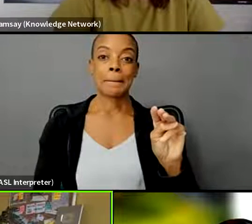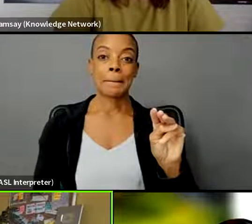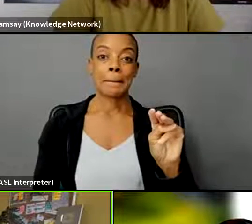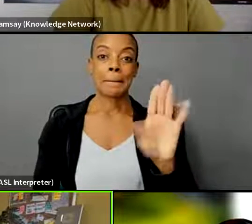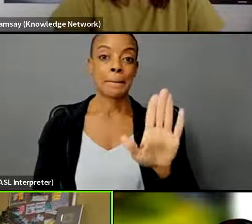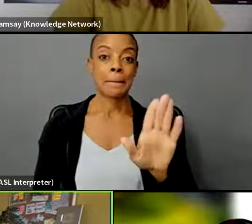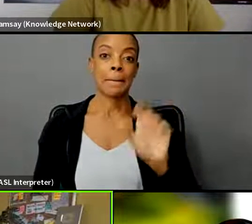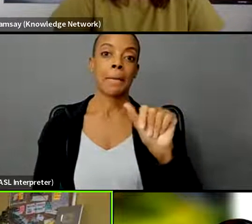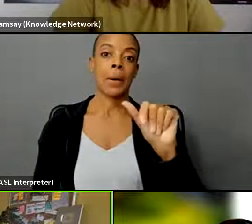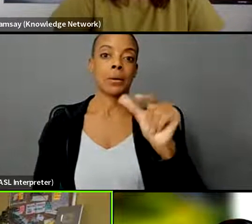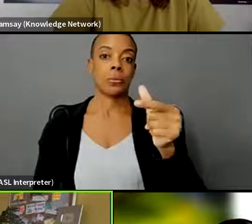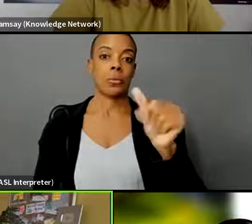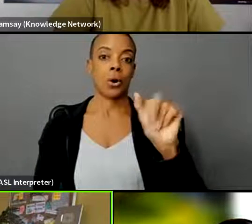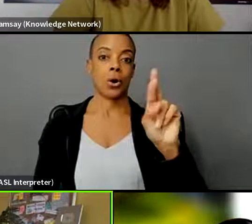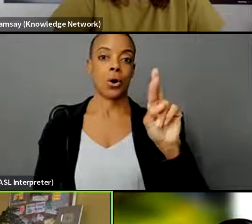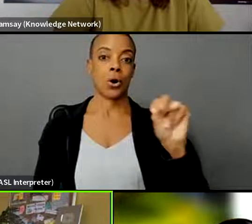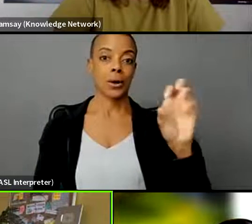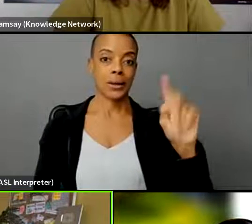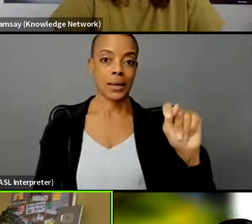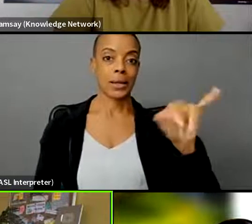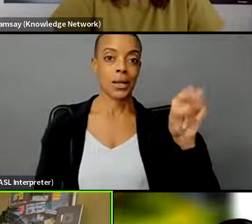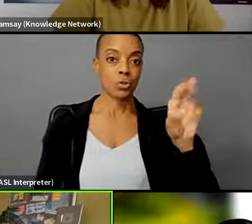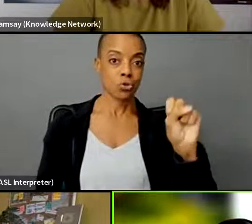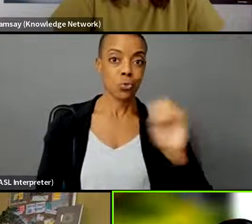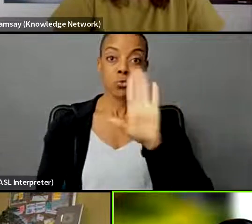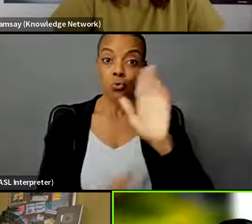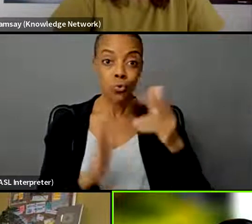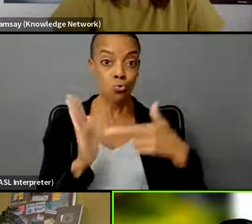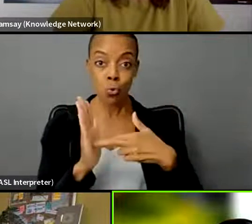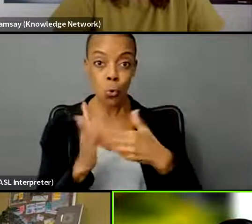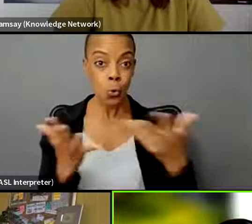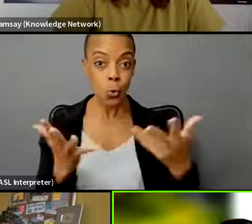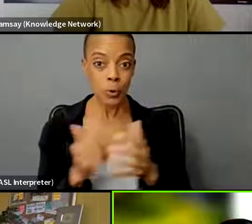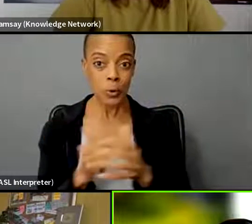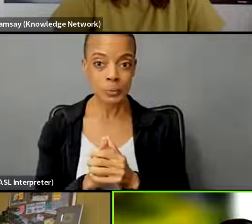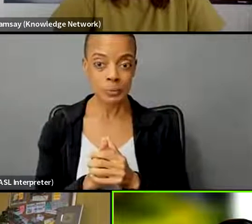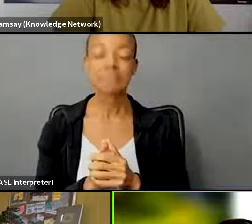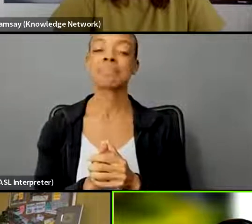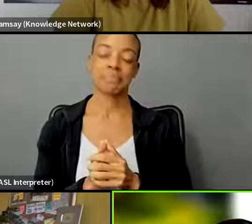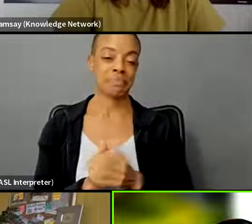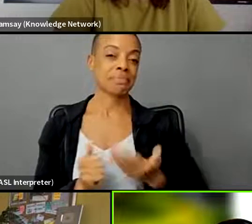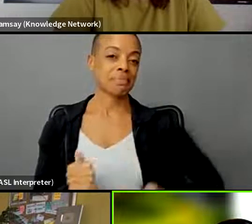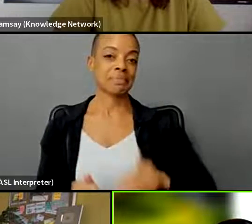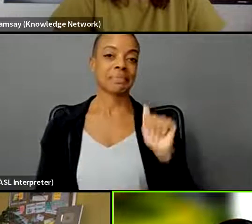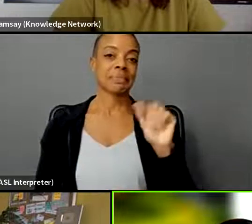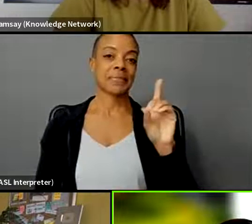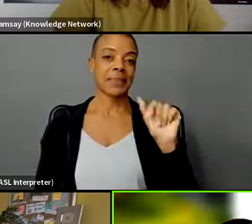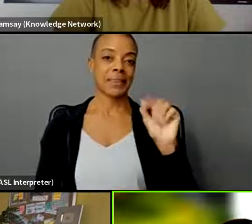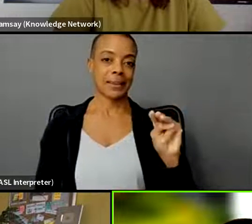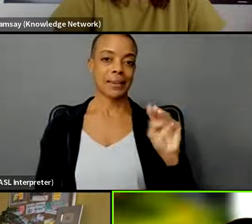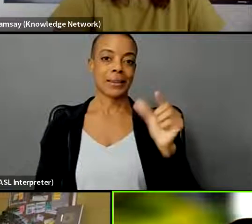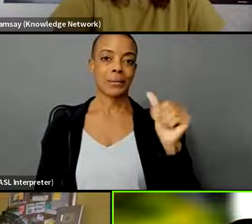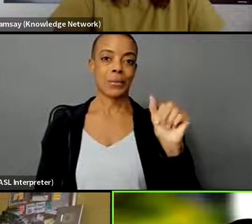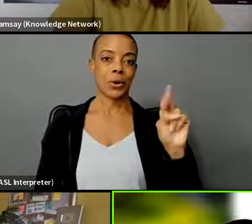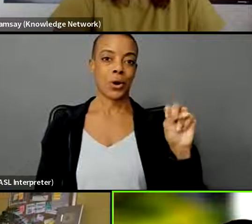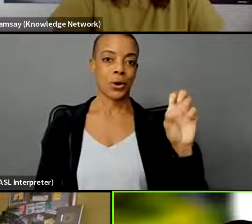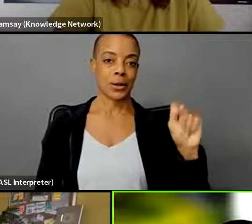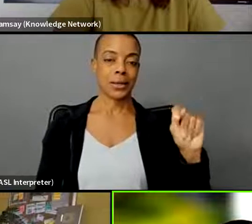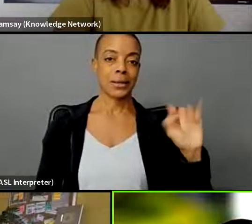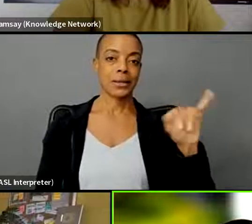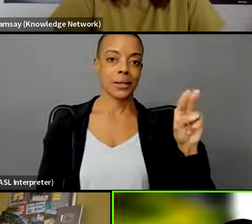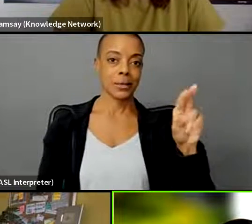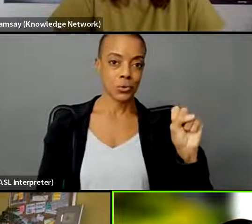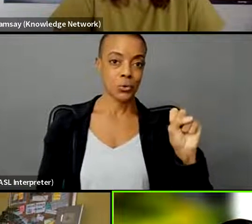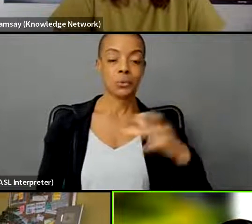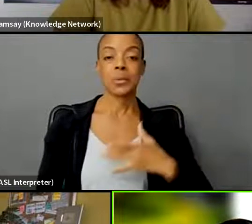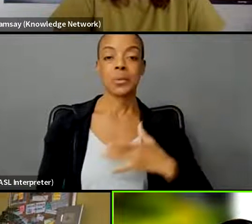about your role, pitches you're looking for? Sure thing. All right. So my name is Adam Garnet-Jones. I am a light-skinned